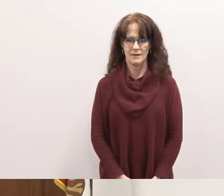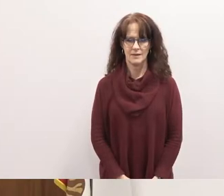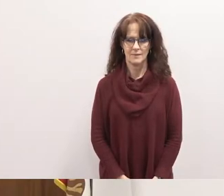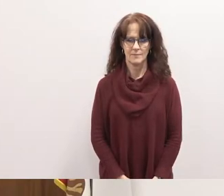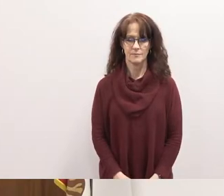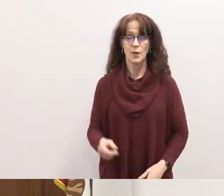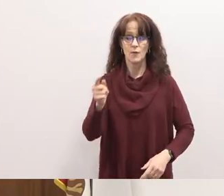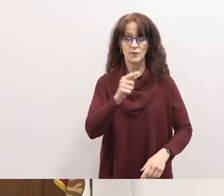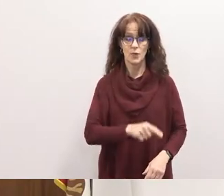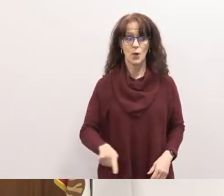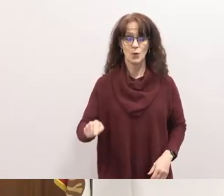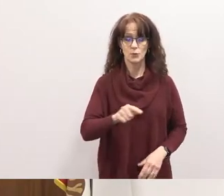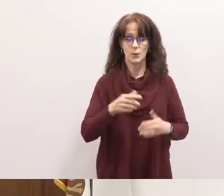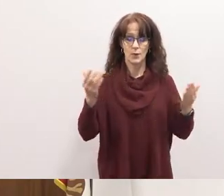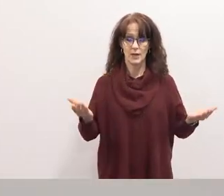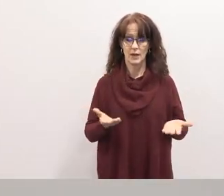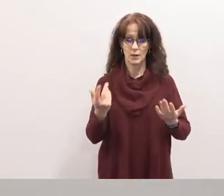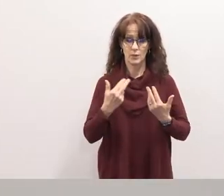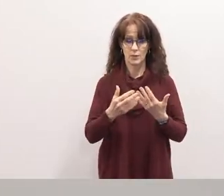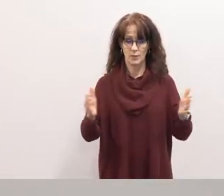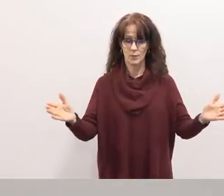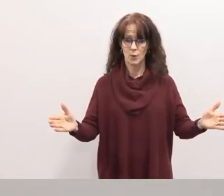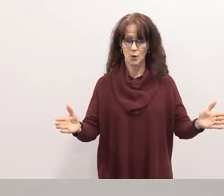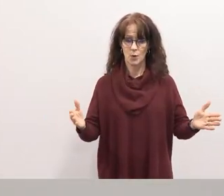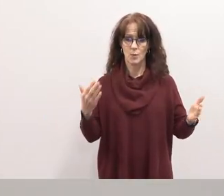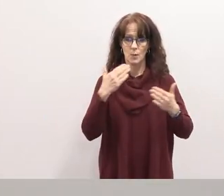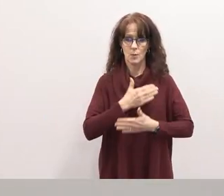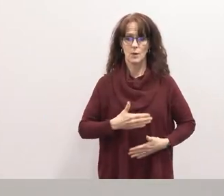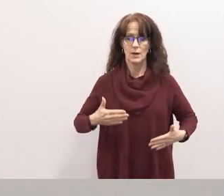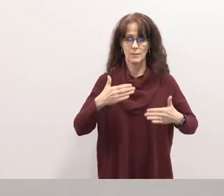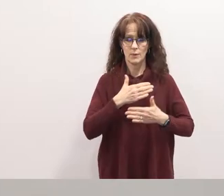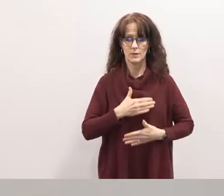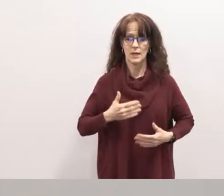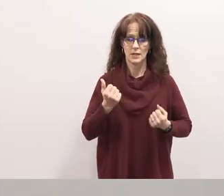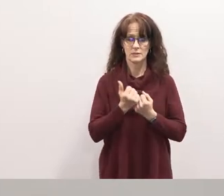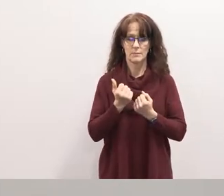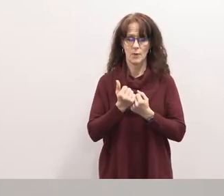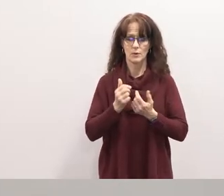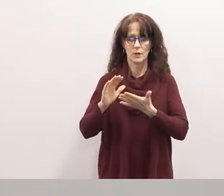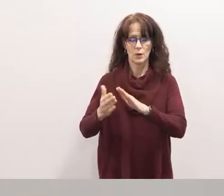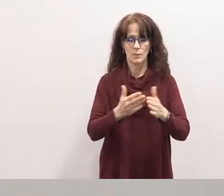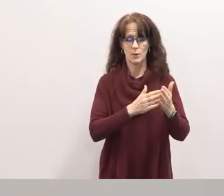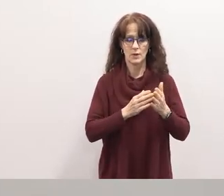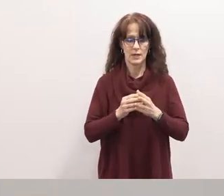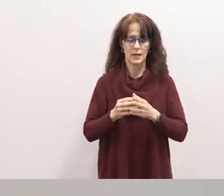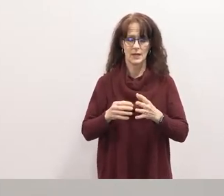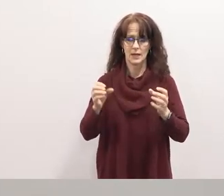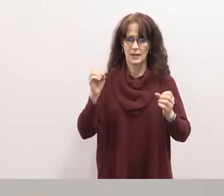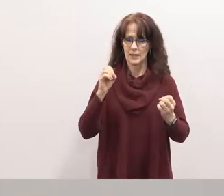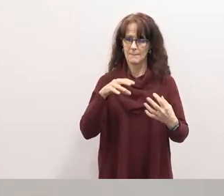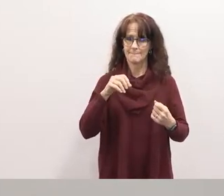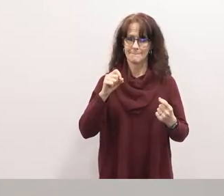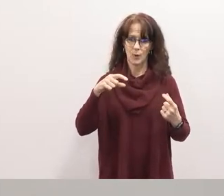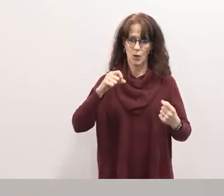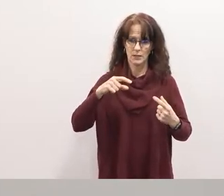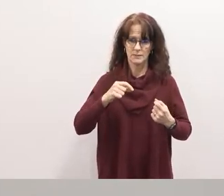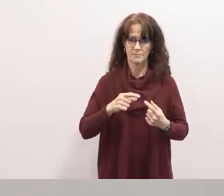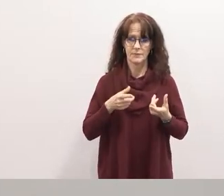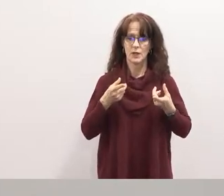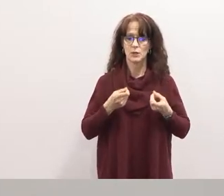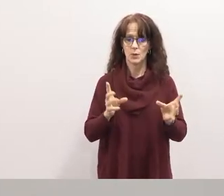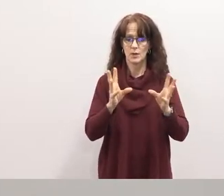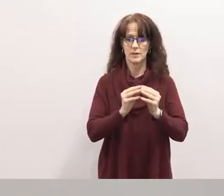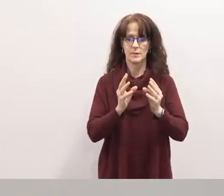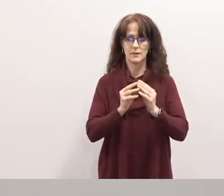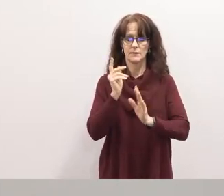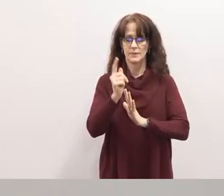For those of you present in the room, the board appreciates and supports community input at our meetings. During the meeting, there will be time for the public